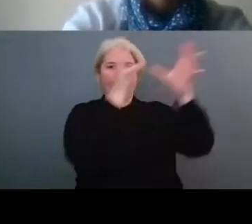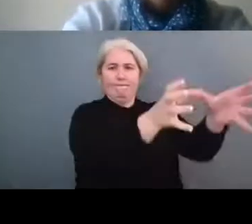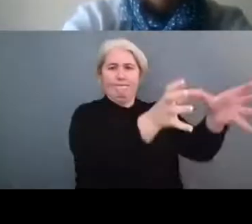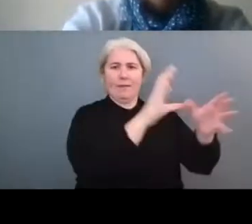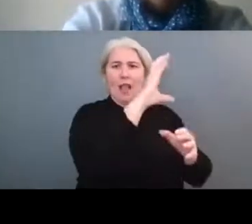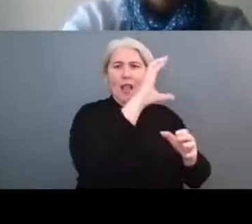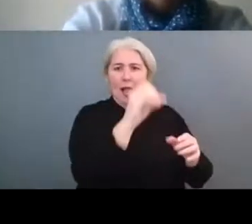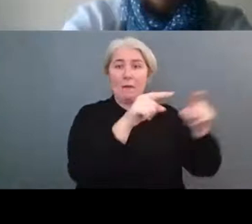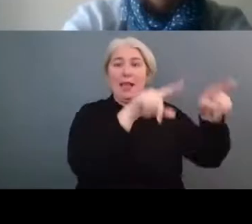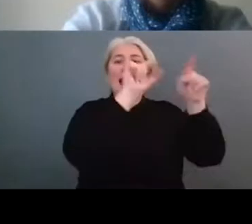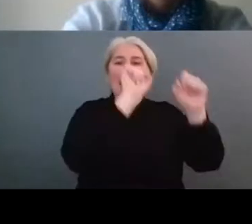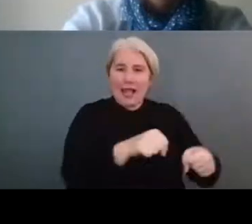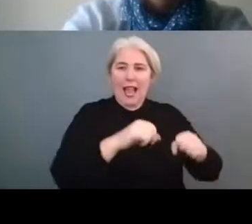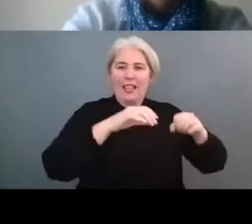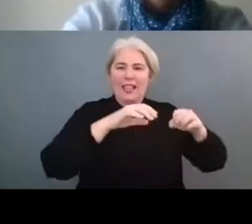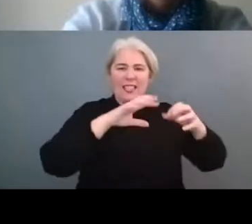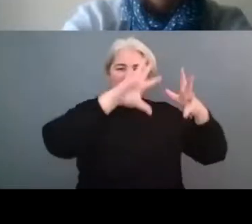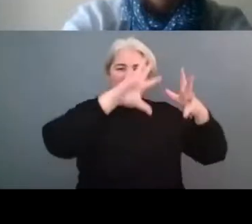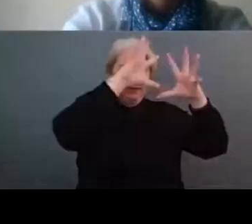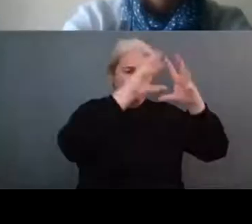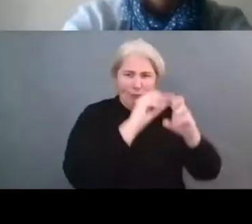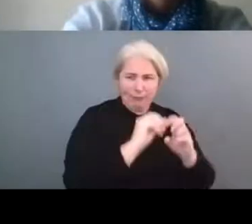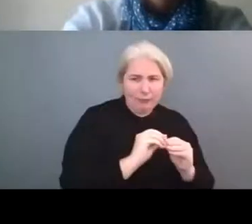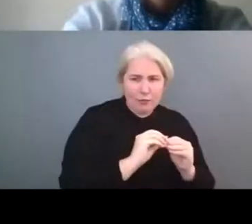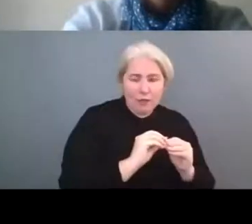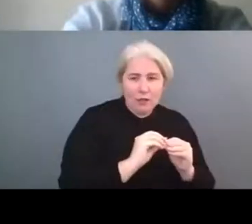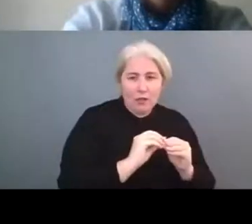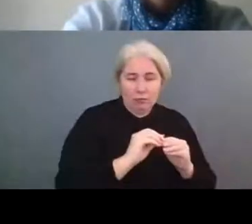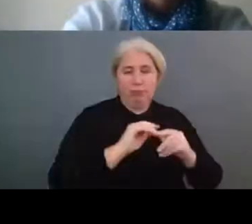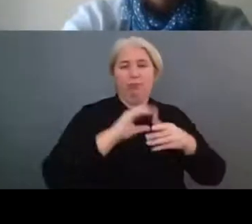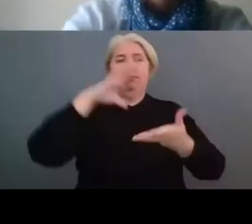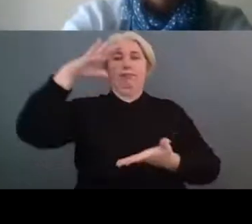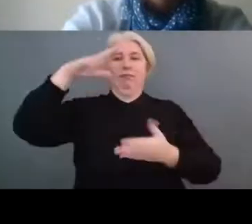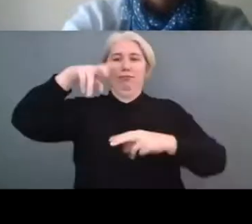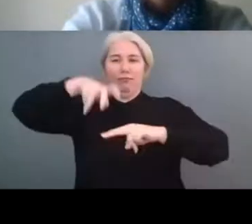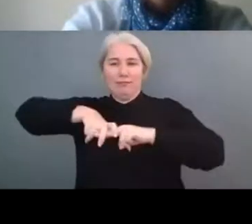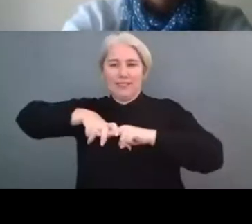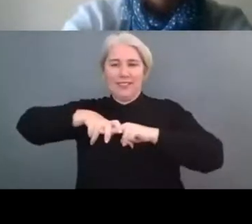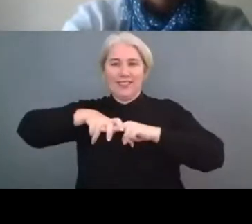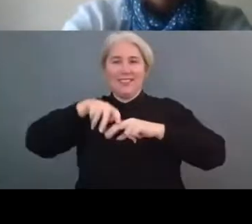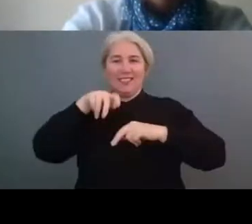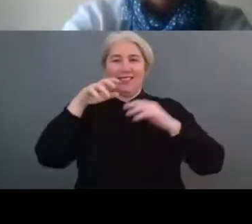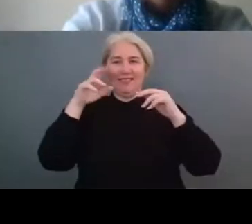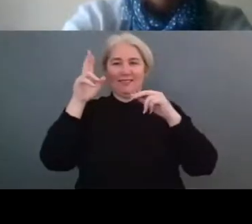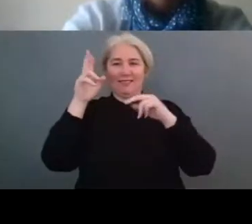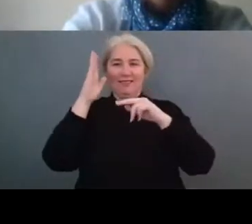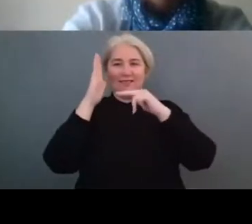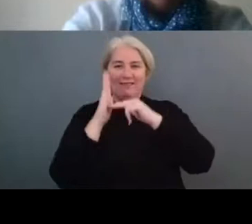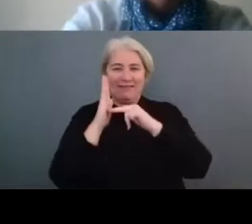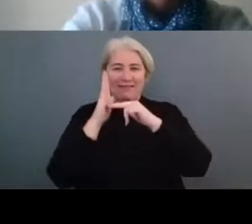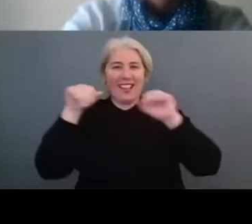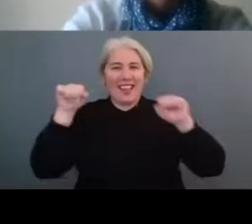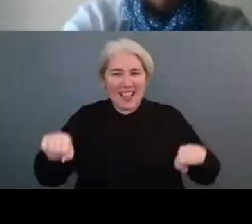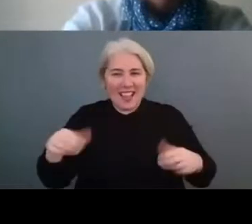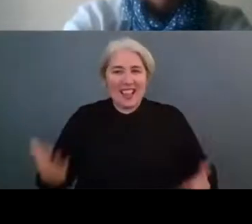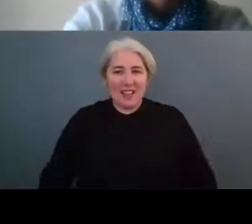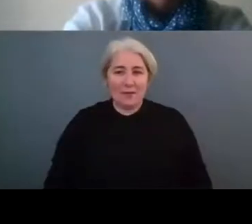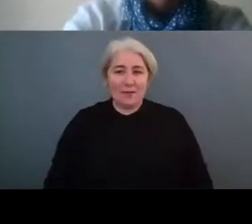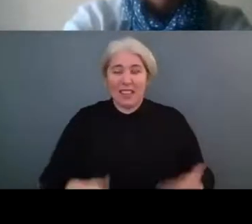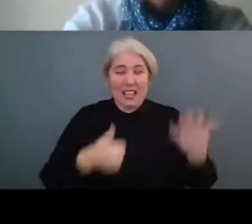that are necessary for the stadium that they have to change between 600 and 800